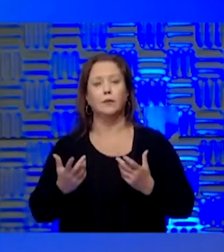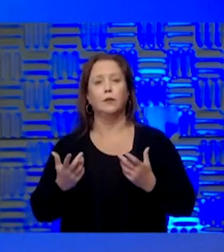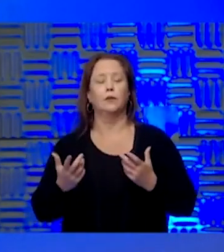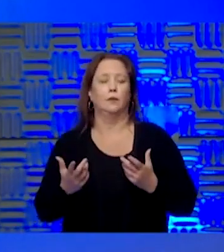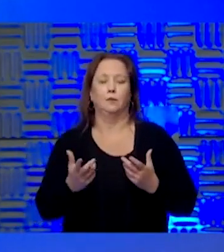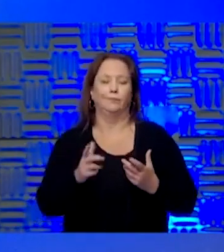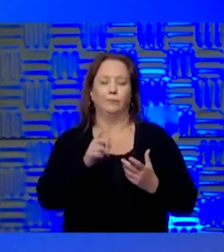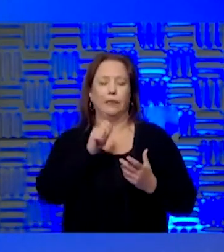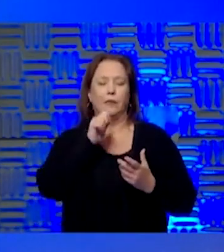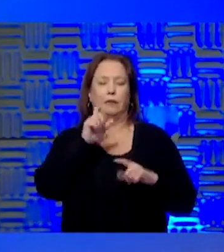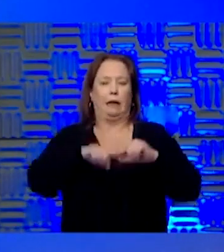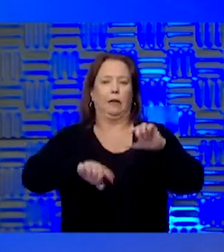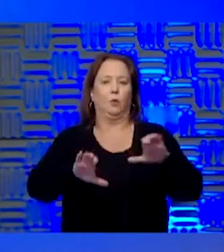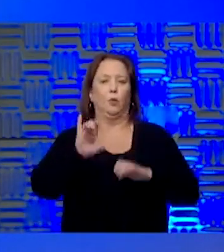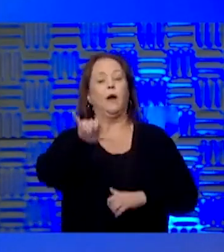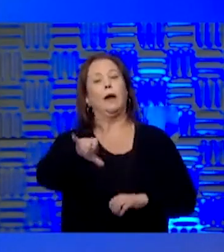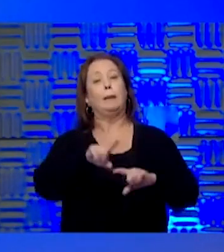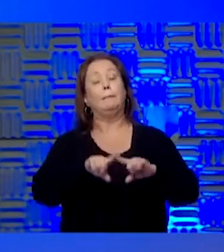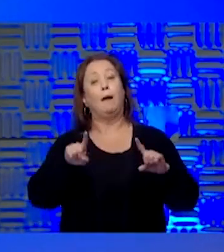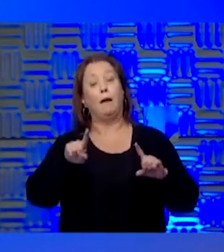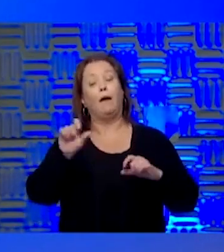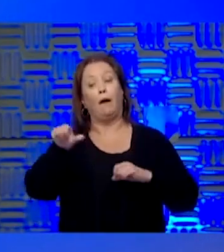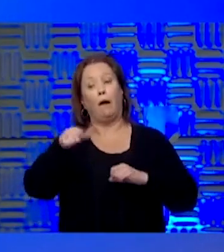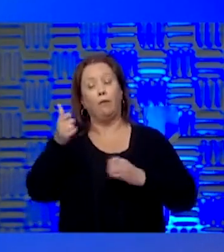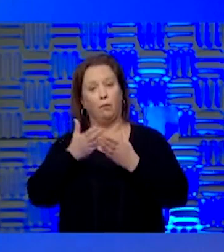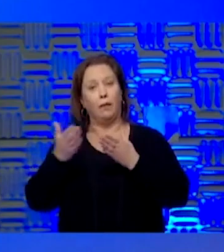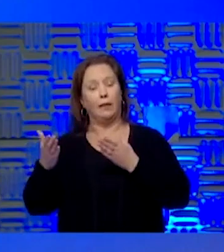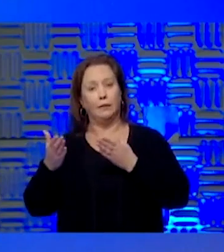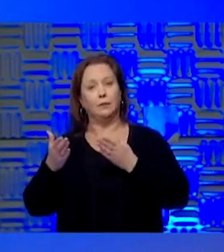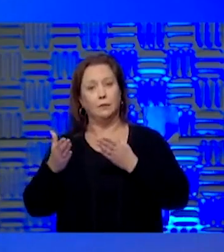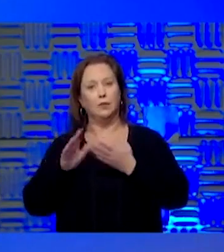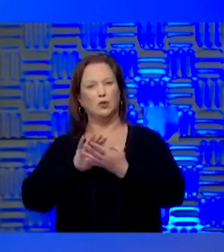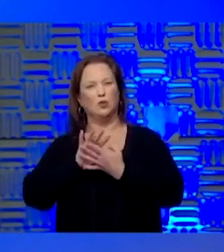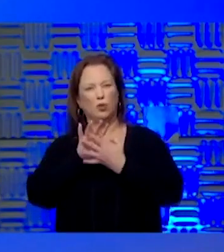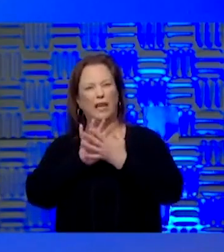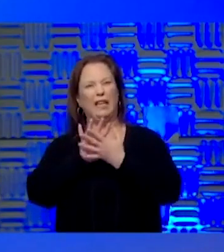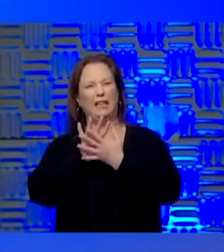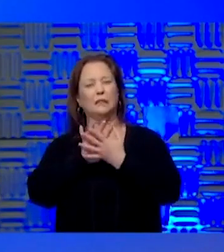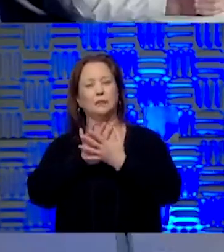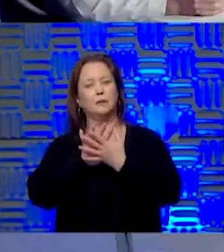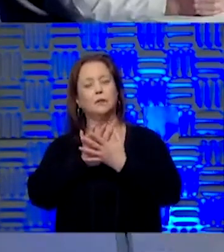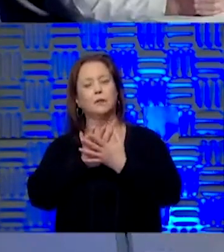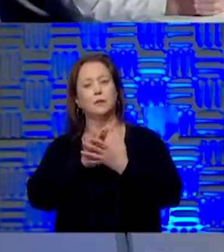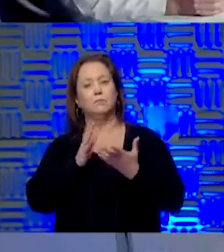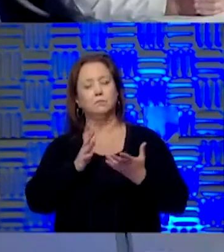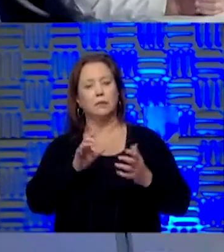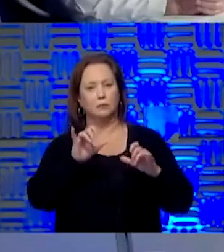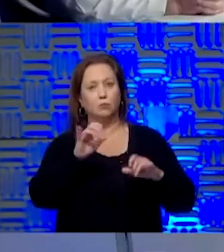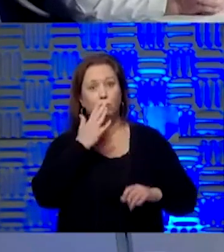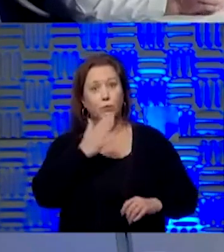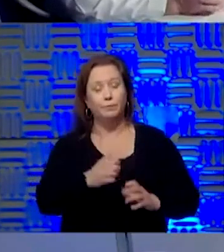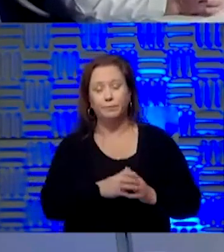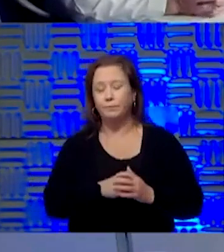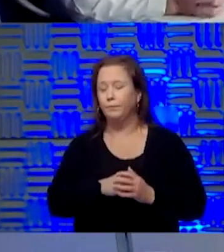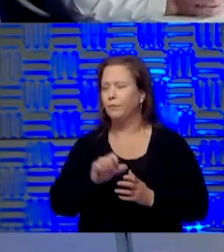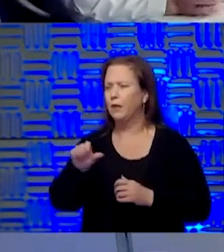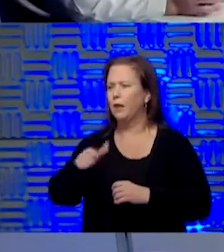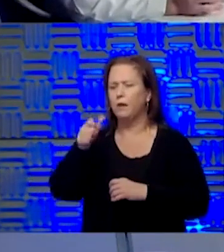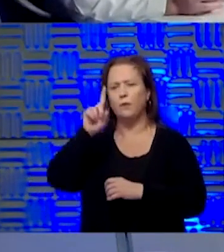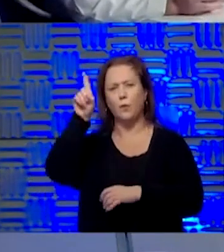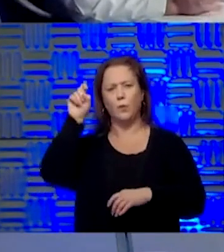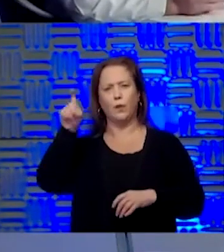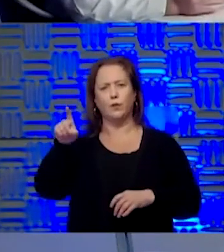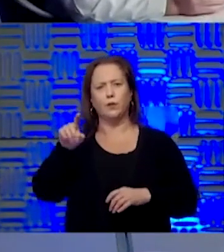feasible to do that, but doing these other measures is probably a lot more reasonable. So one of the things that came in through